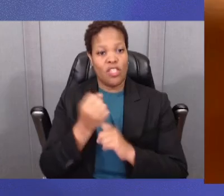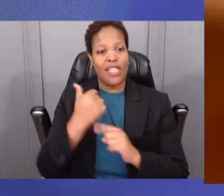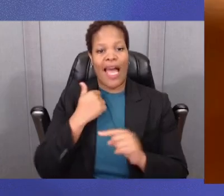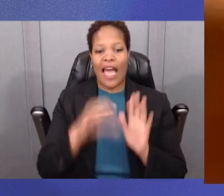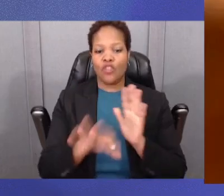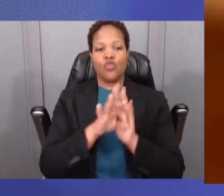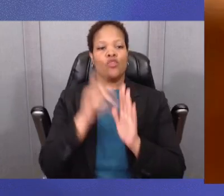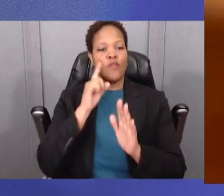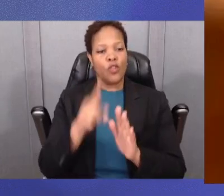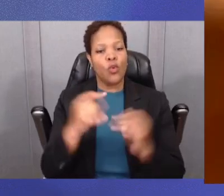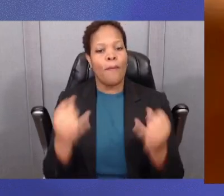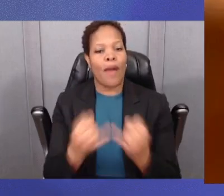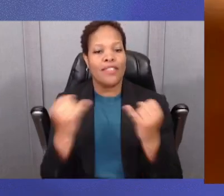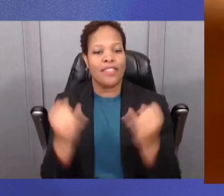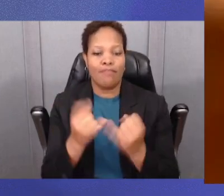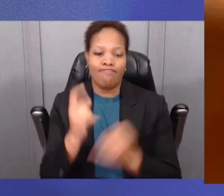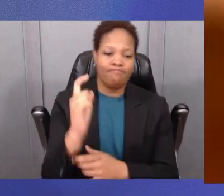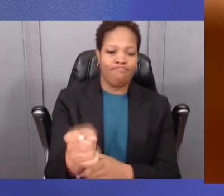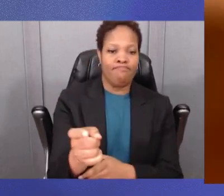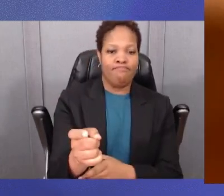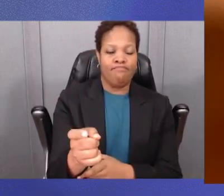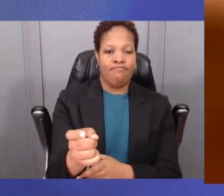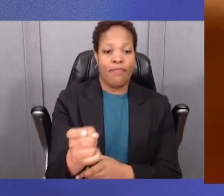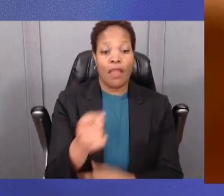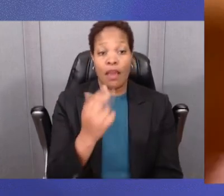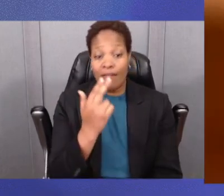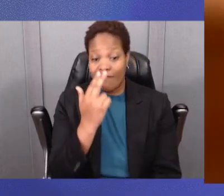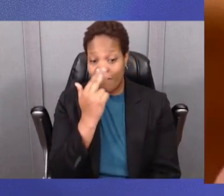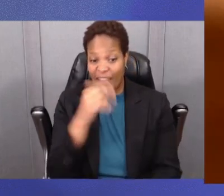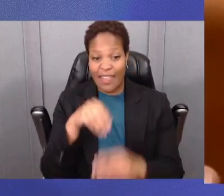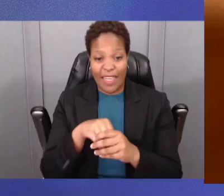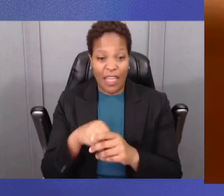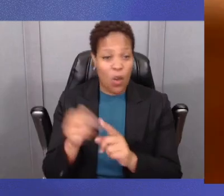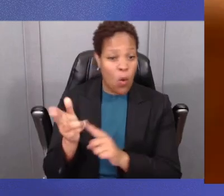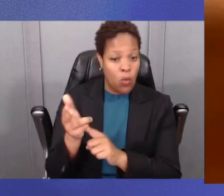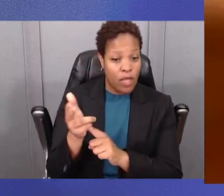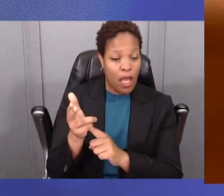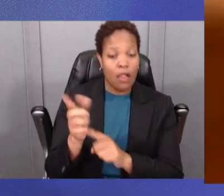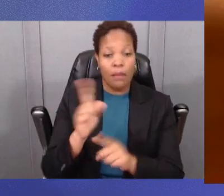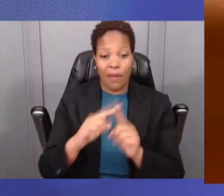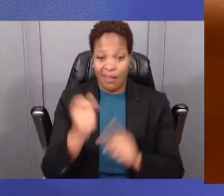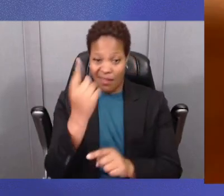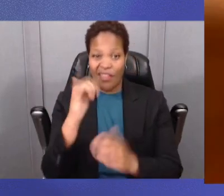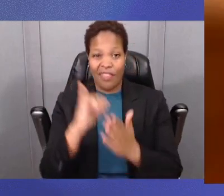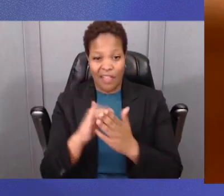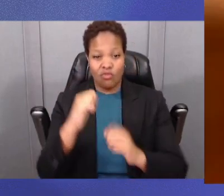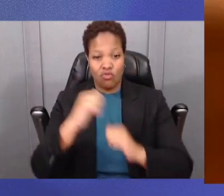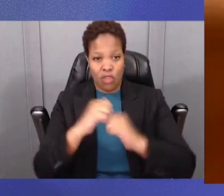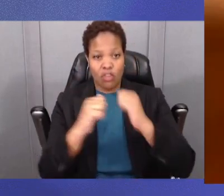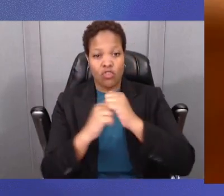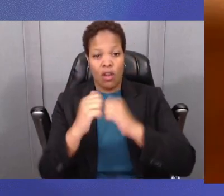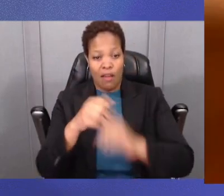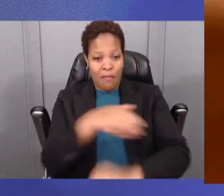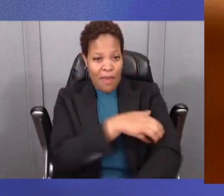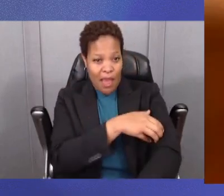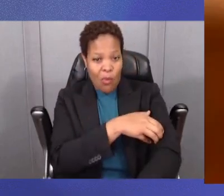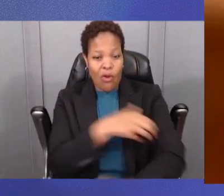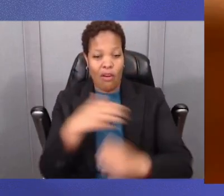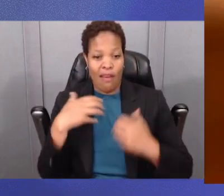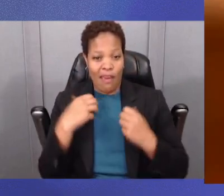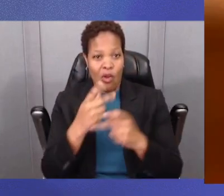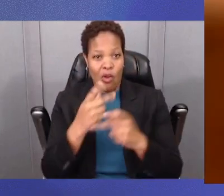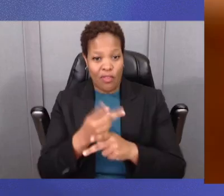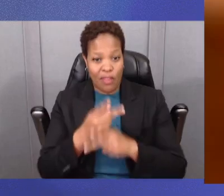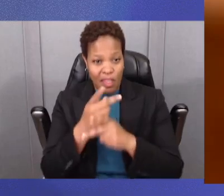bolognese." It's funny in a hotel, but it's the structure of power in the healthcare system, according to Elliot Friedson.